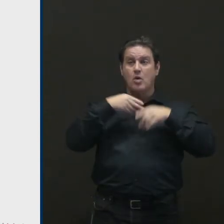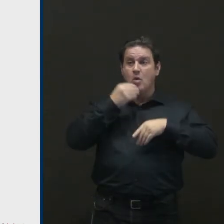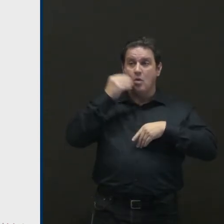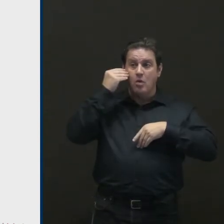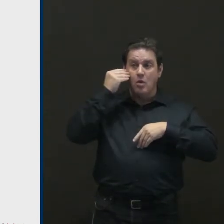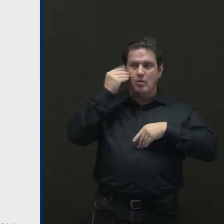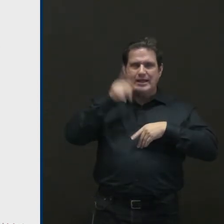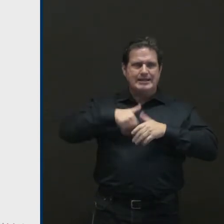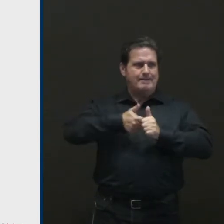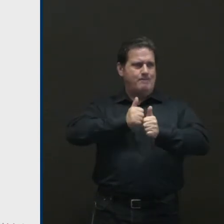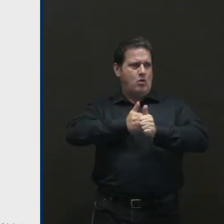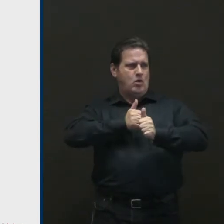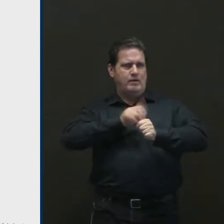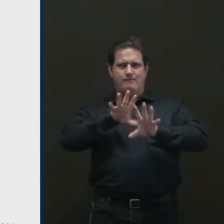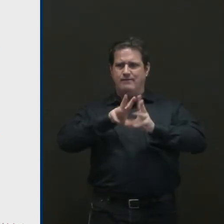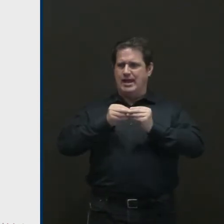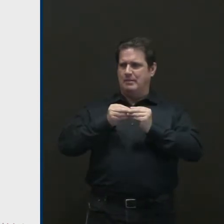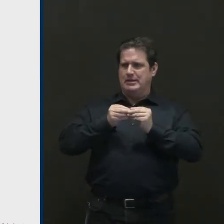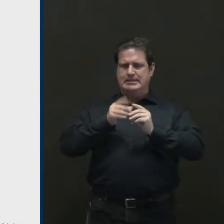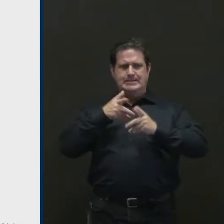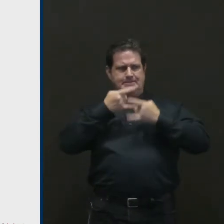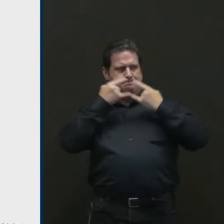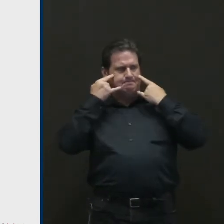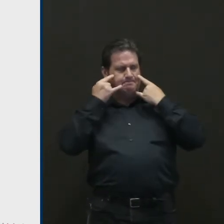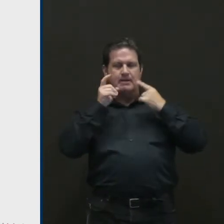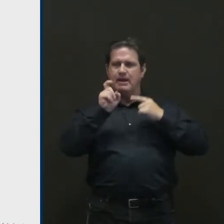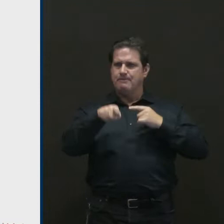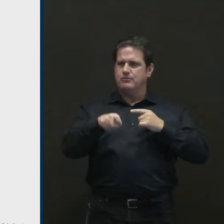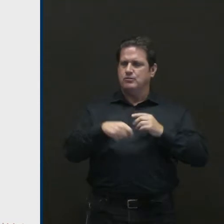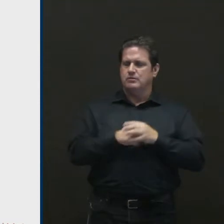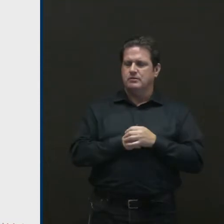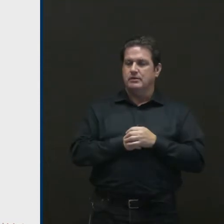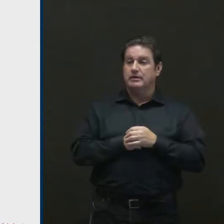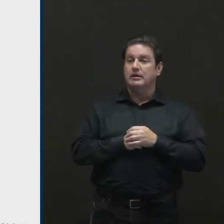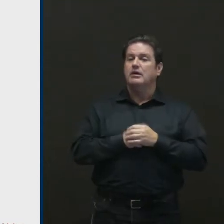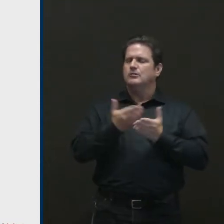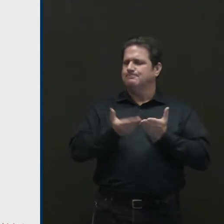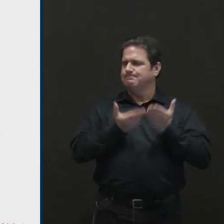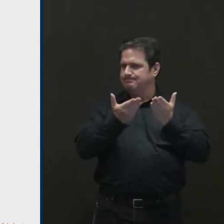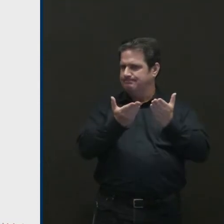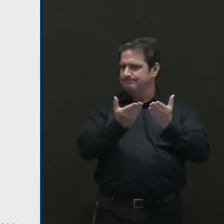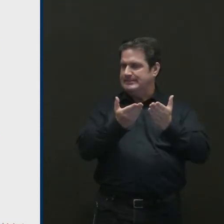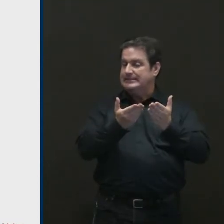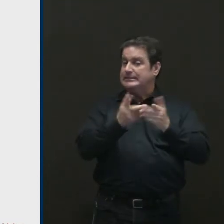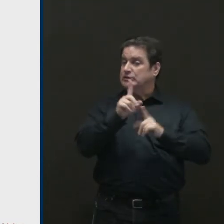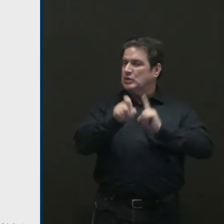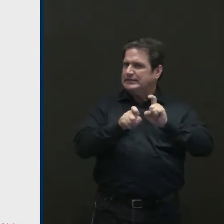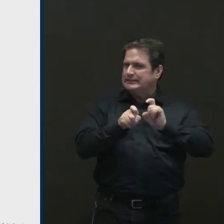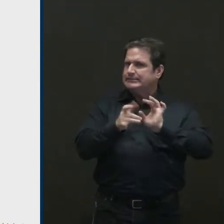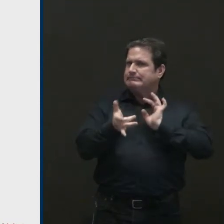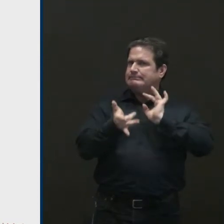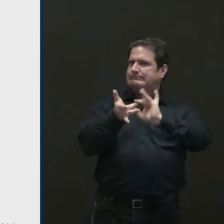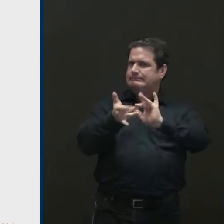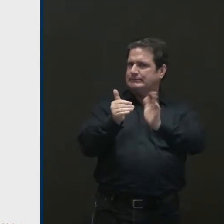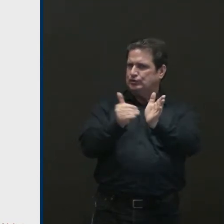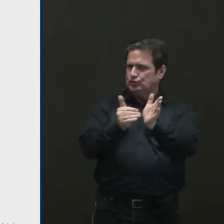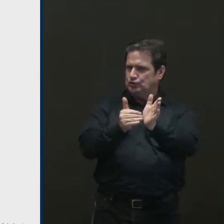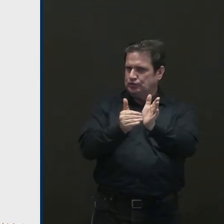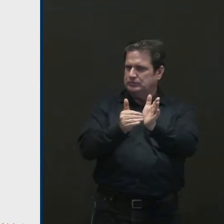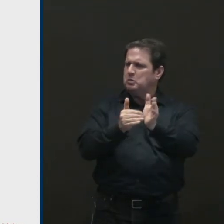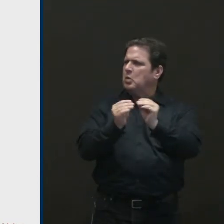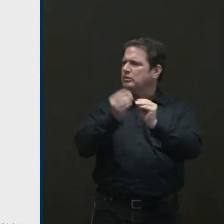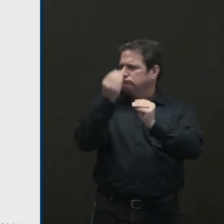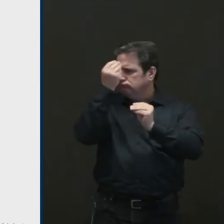and can't avoid close contact with family members. And we also always recommend, if you have questions, reaching out to your healthcare provider for